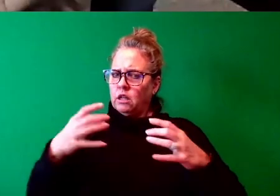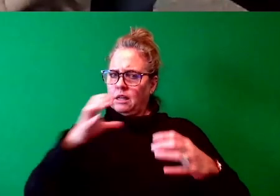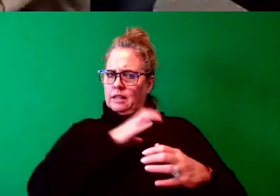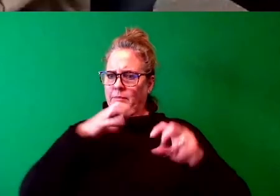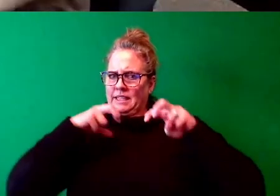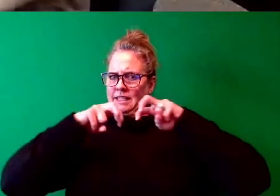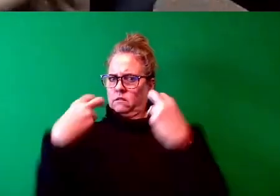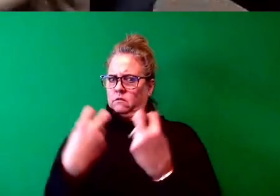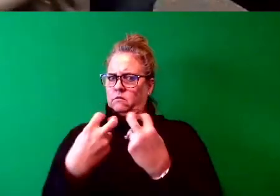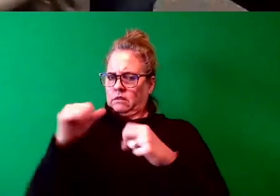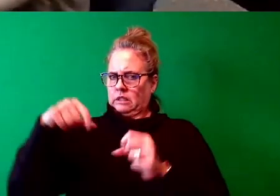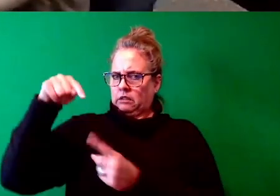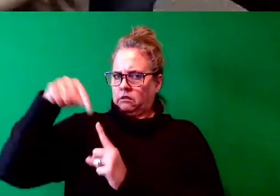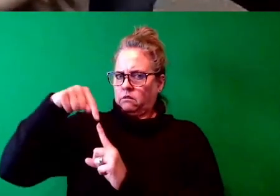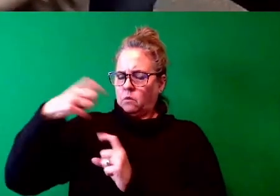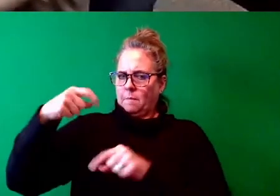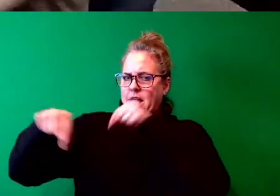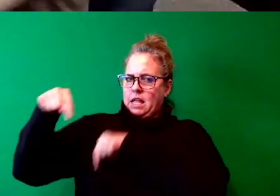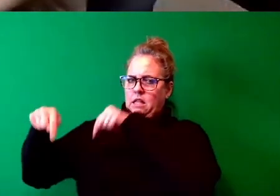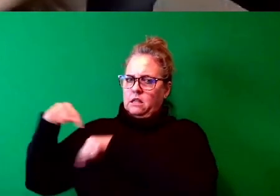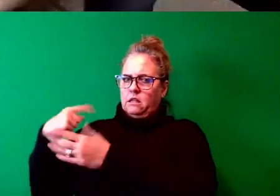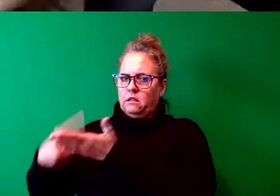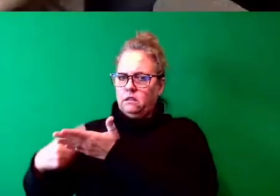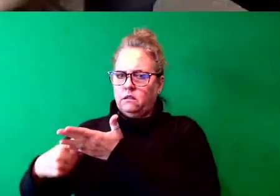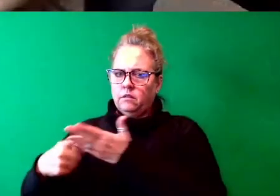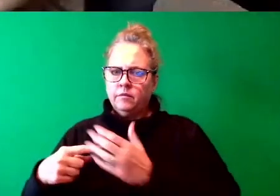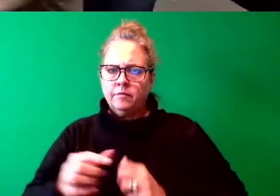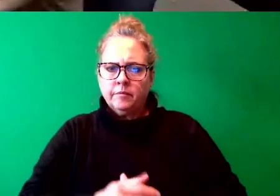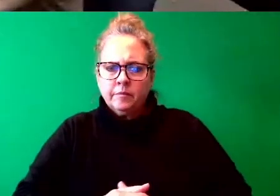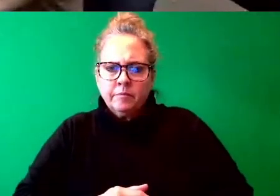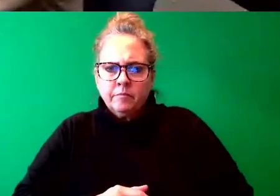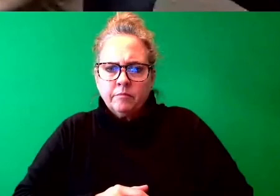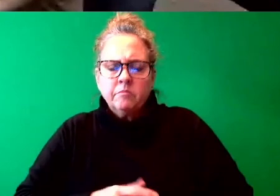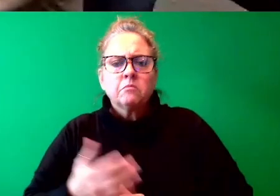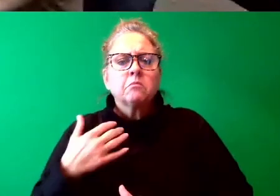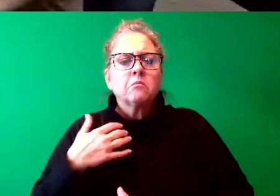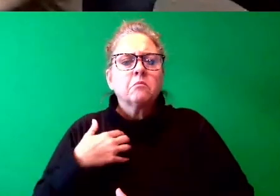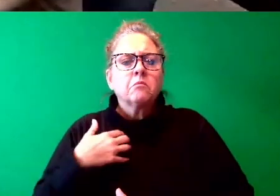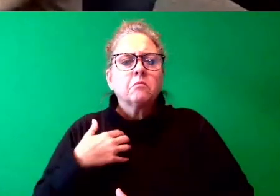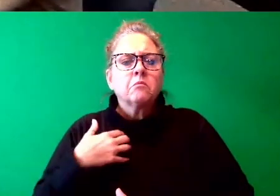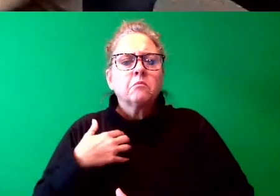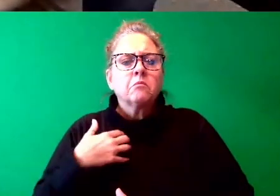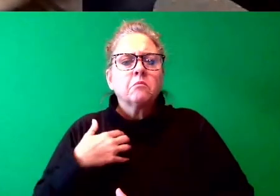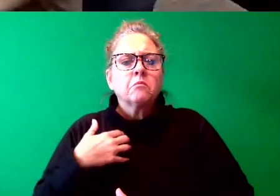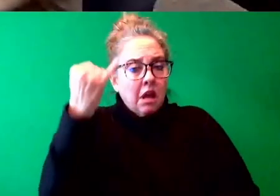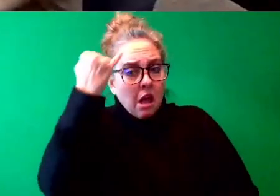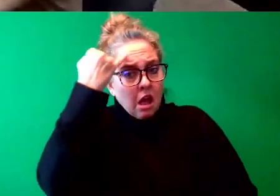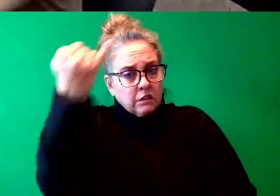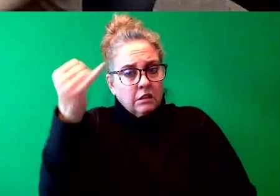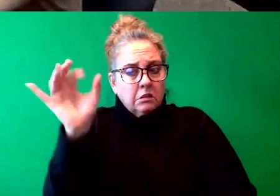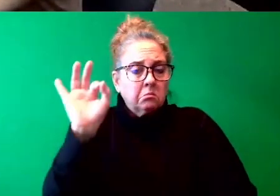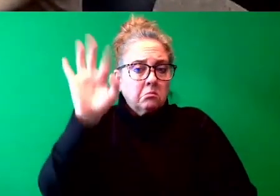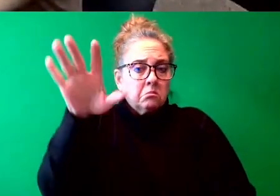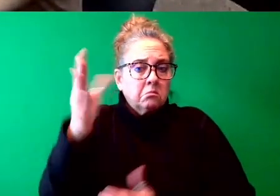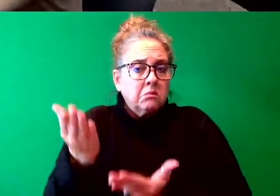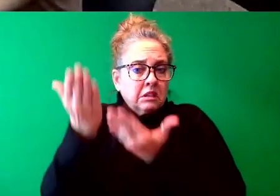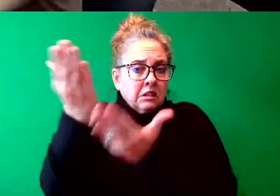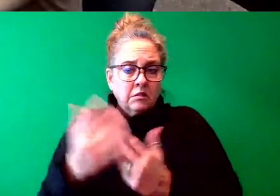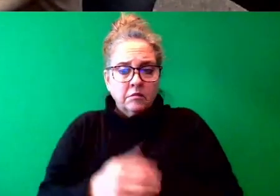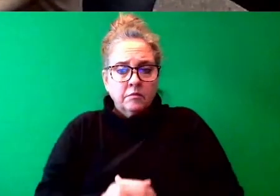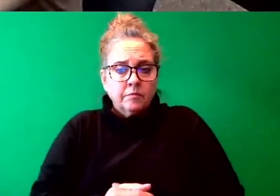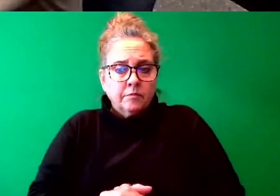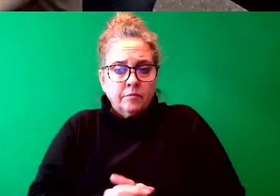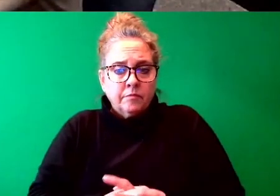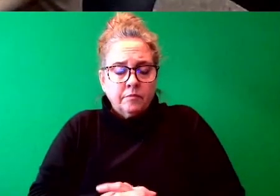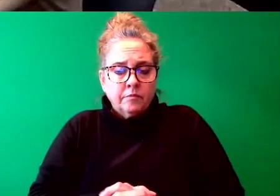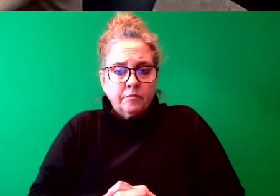what I'm just going to throw out an alternative suggestion, and that is maybe that all of us are involved in a work